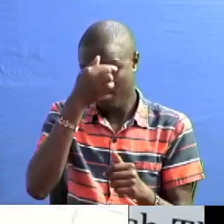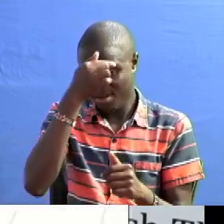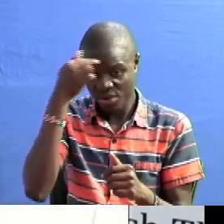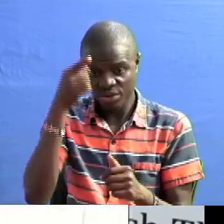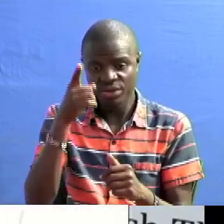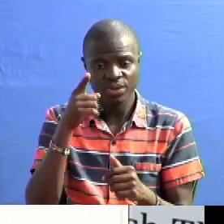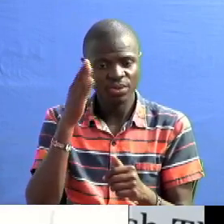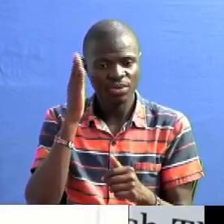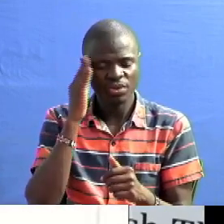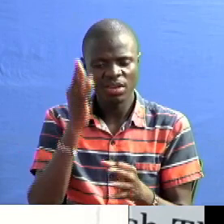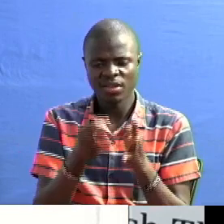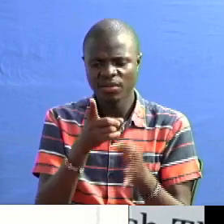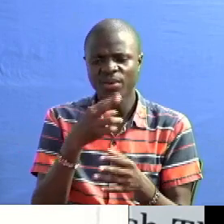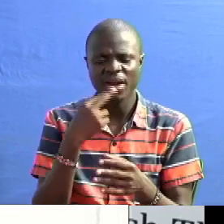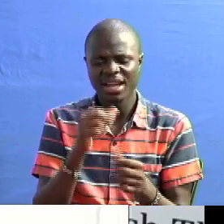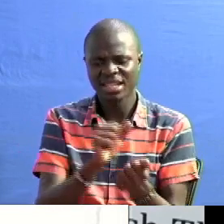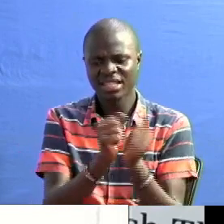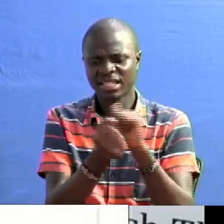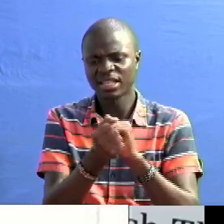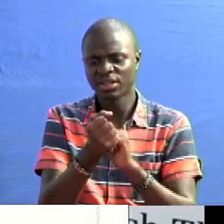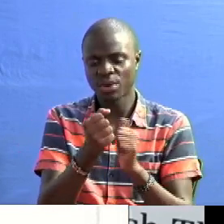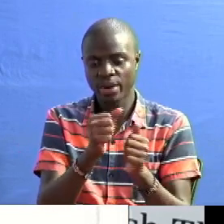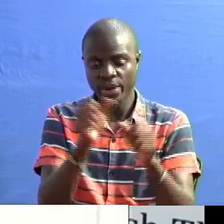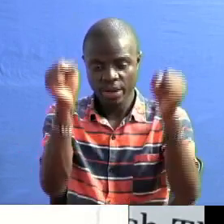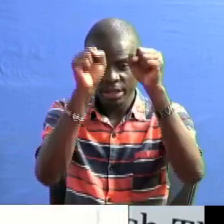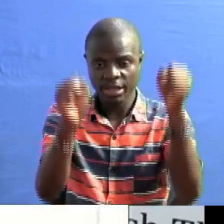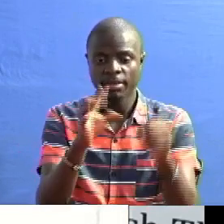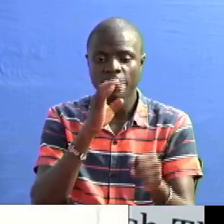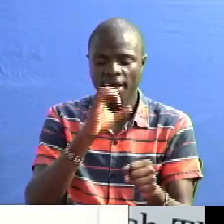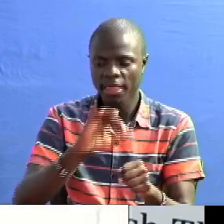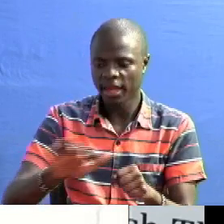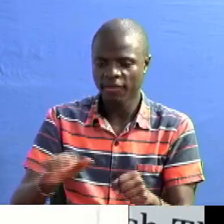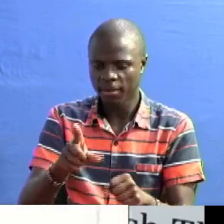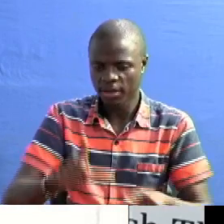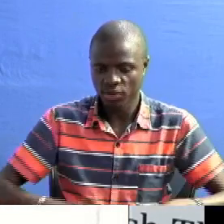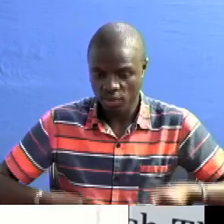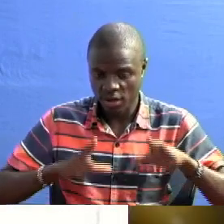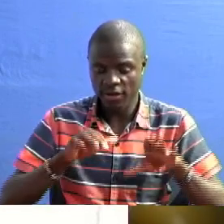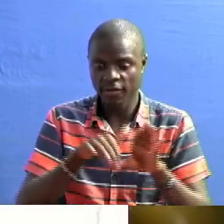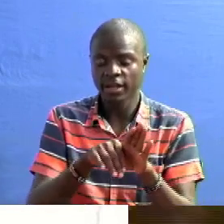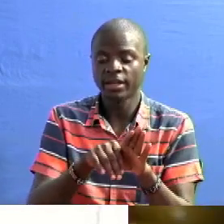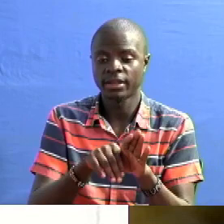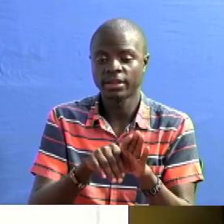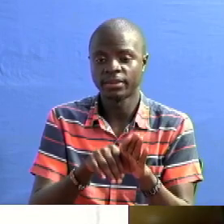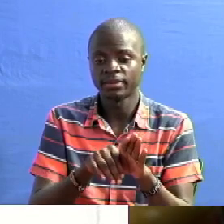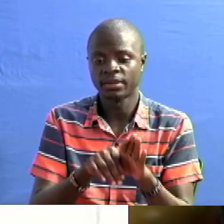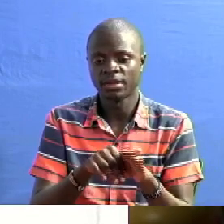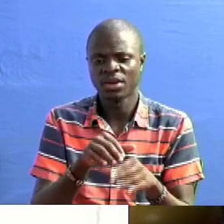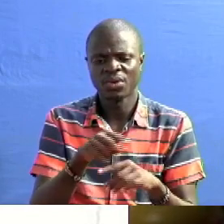say you are shaped by the environment you live in. Even a child, it means that what they see is what they learn from. When dealing